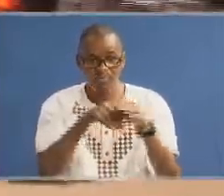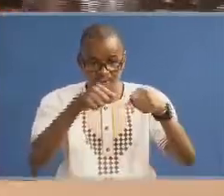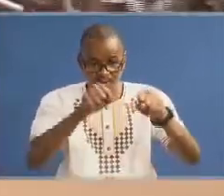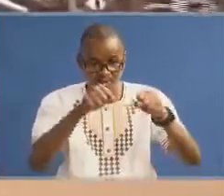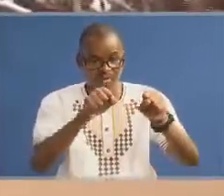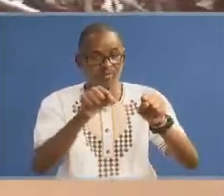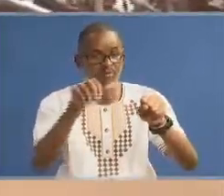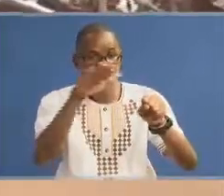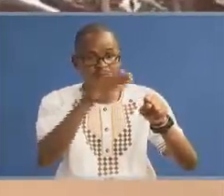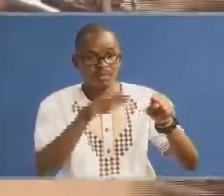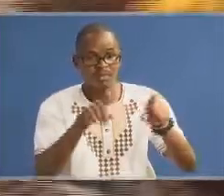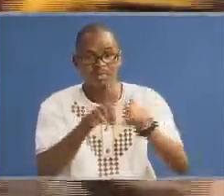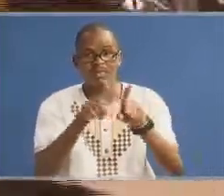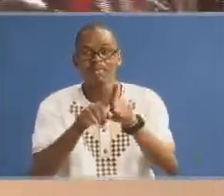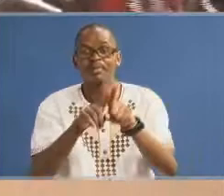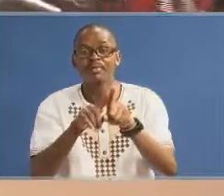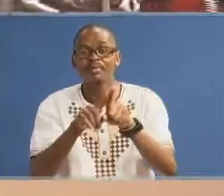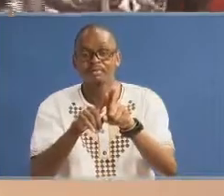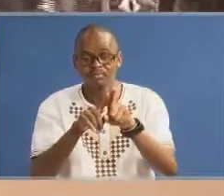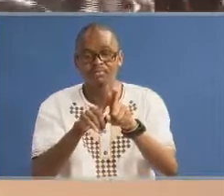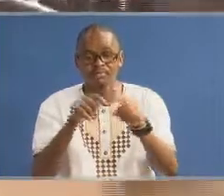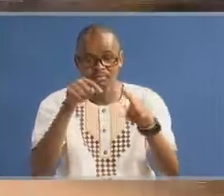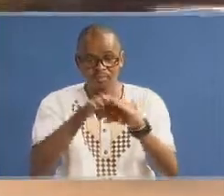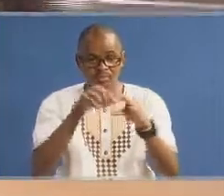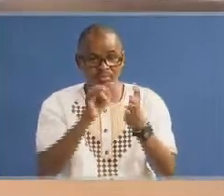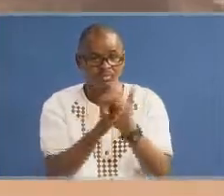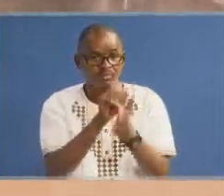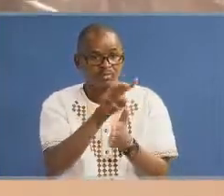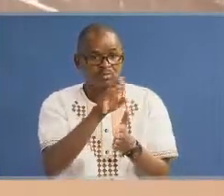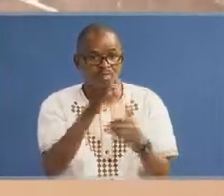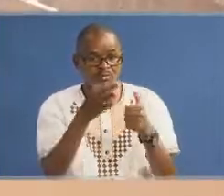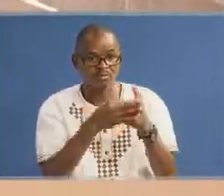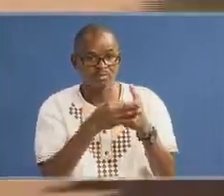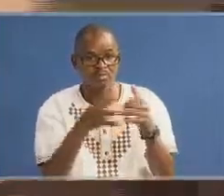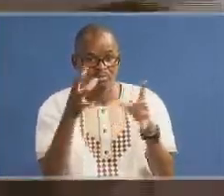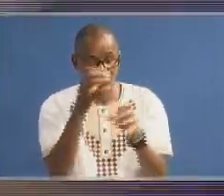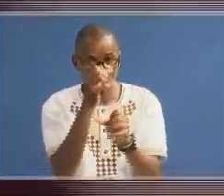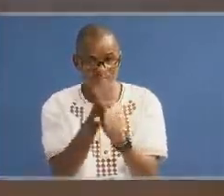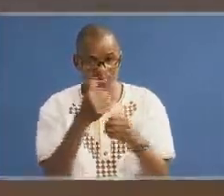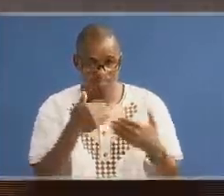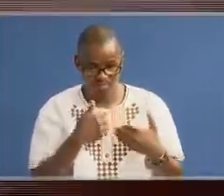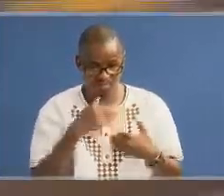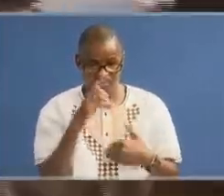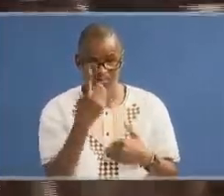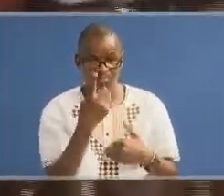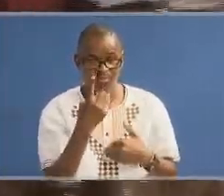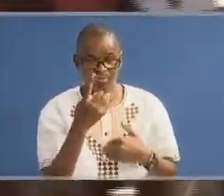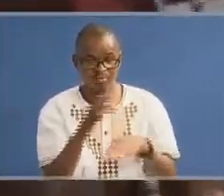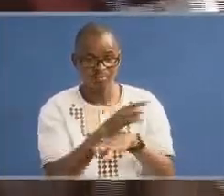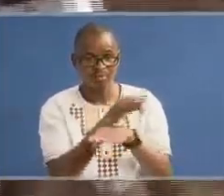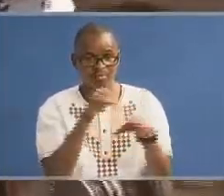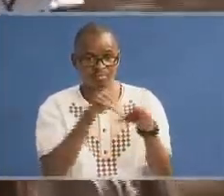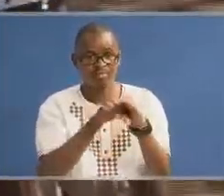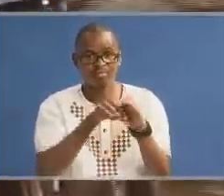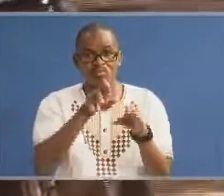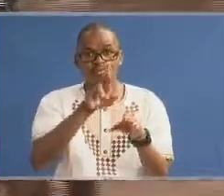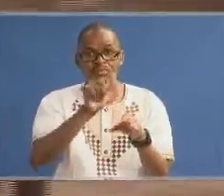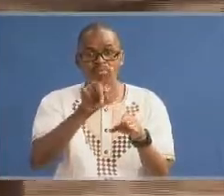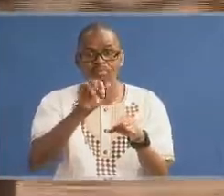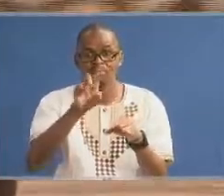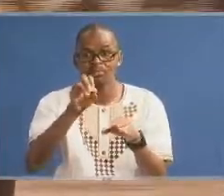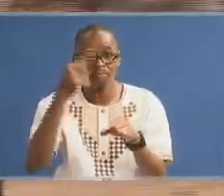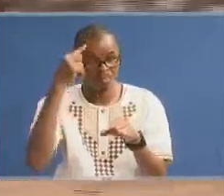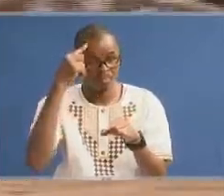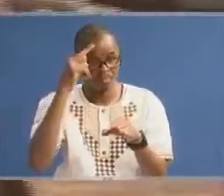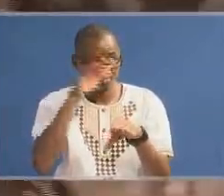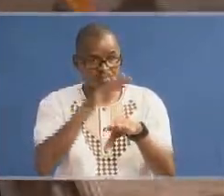Boda sector. On the 30th of this month, 2019, the association will hold its first event in Rarieda to sensitize